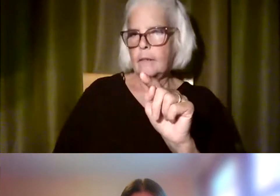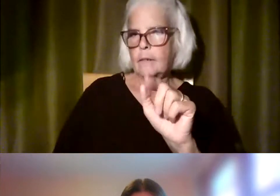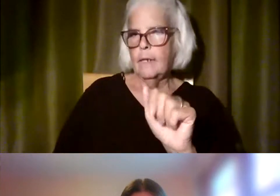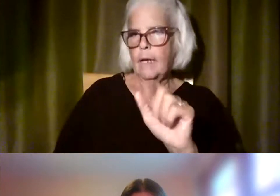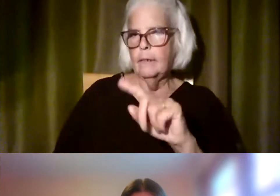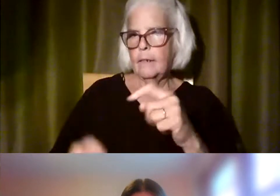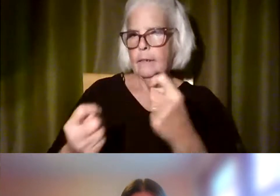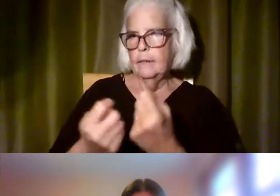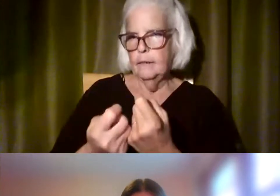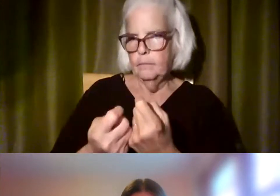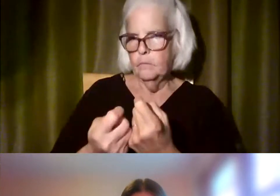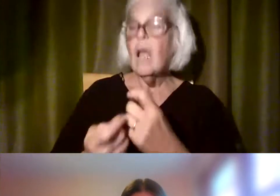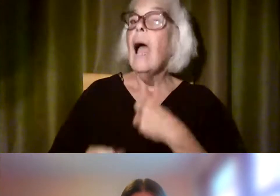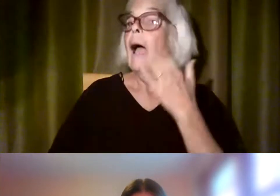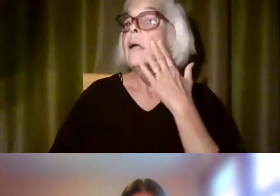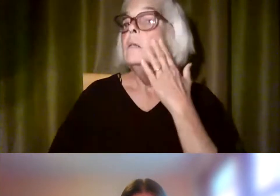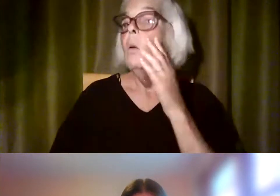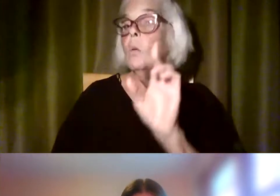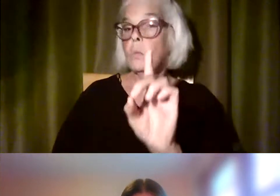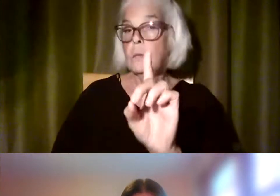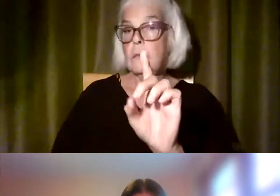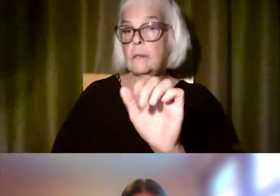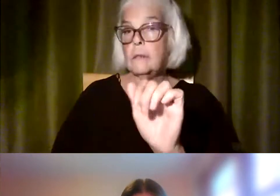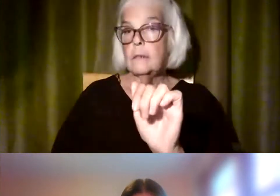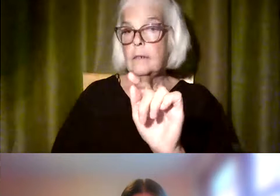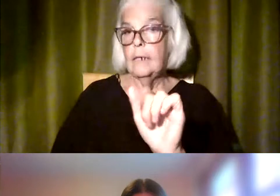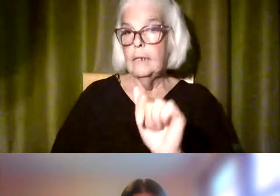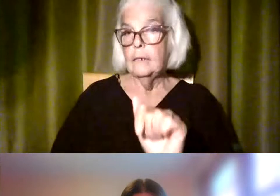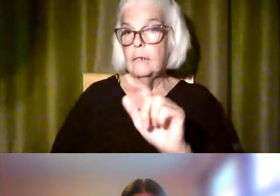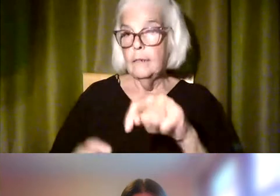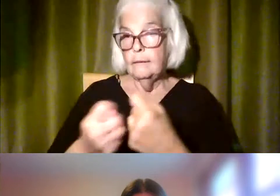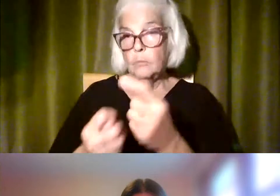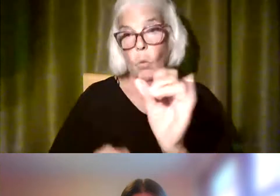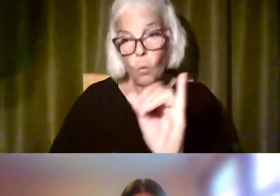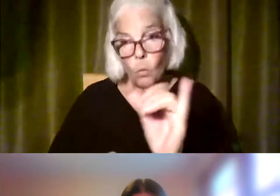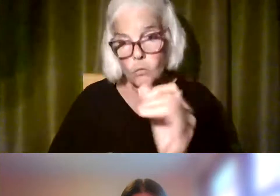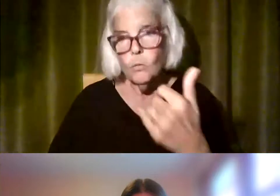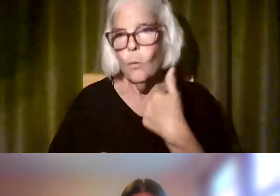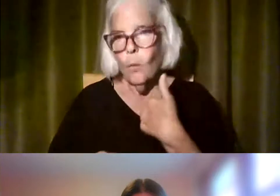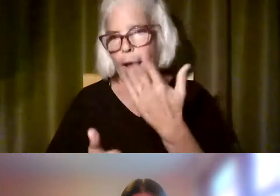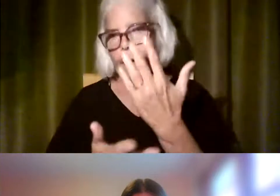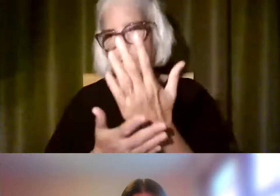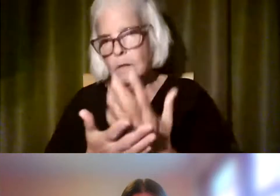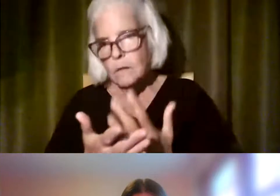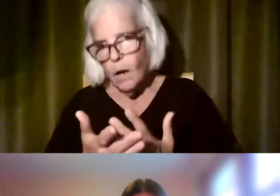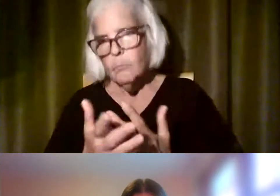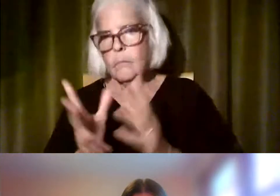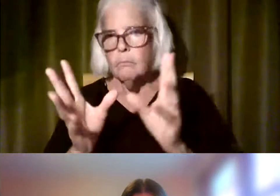some of the advancements with the surveillance report. So I'll follow up on email.